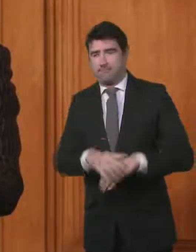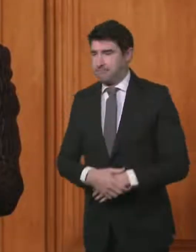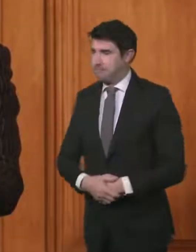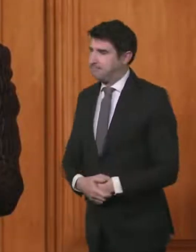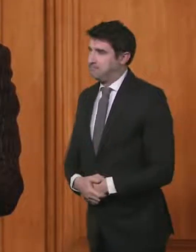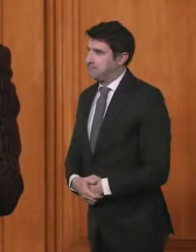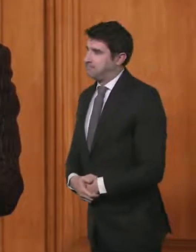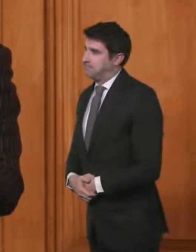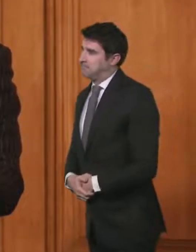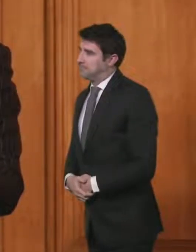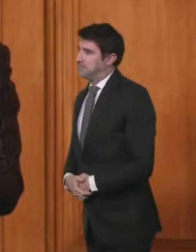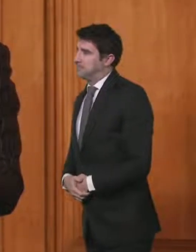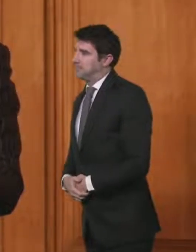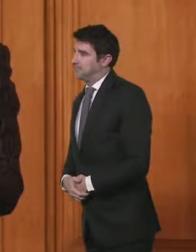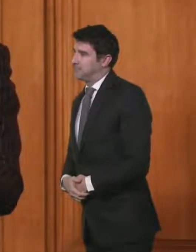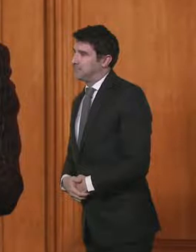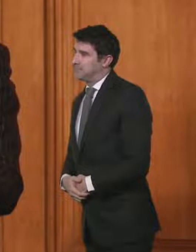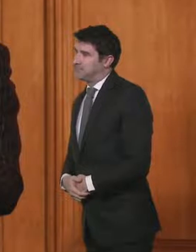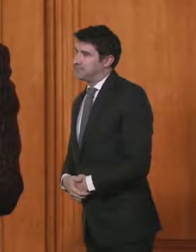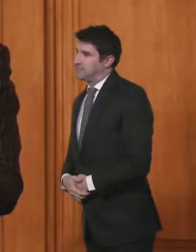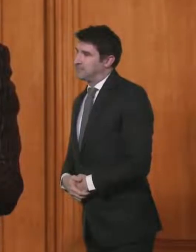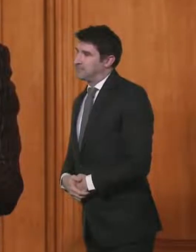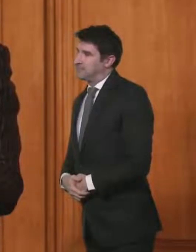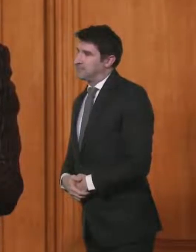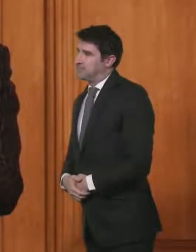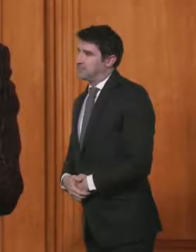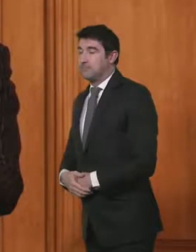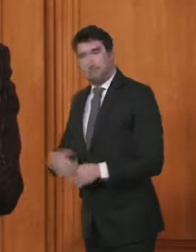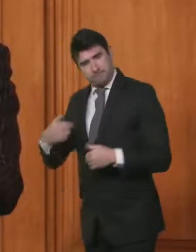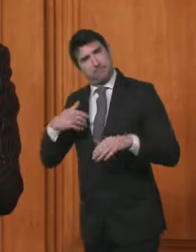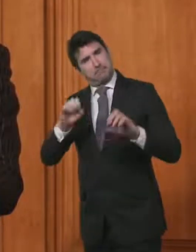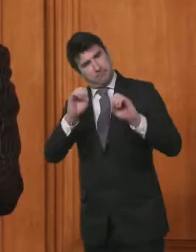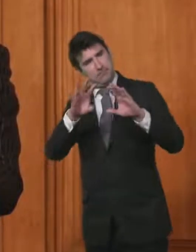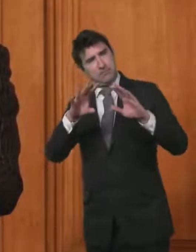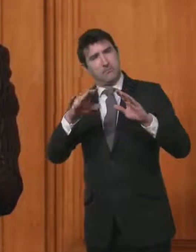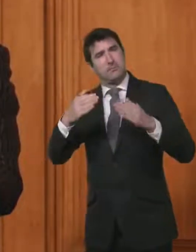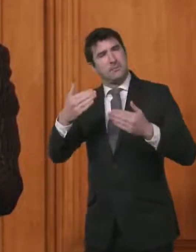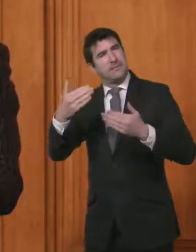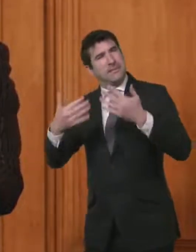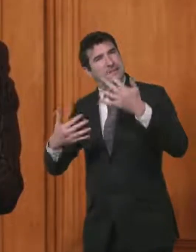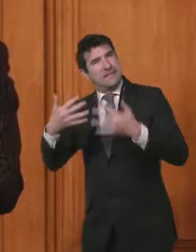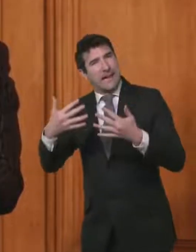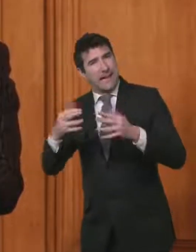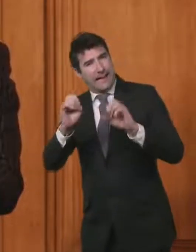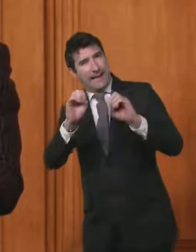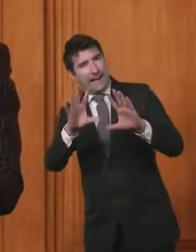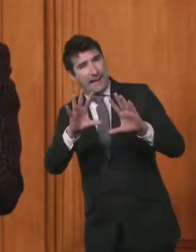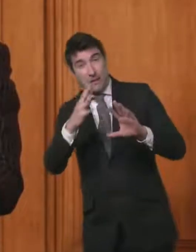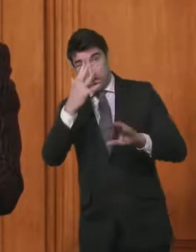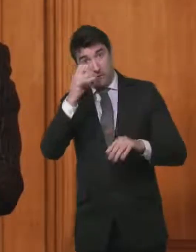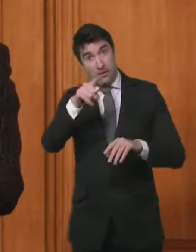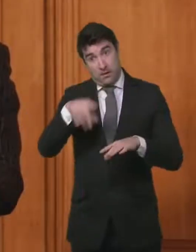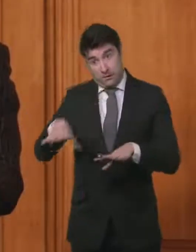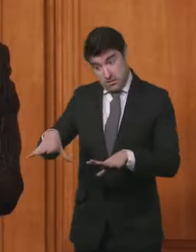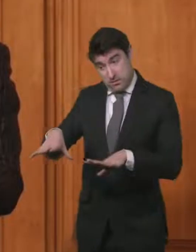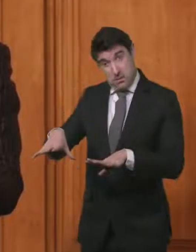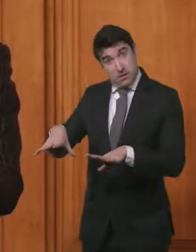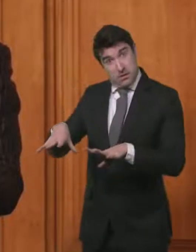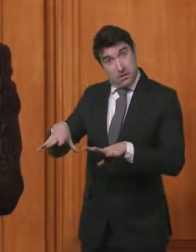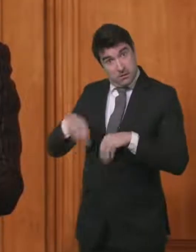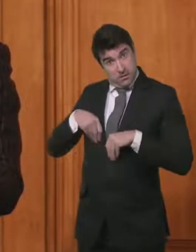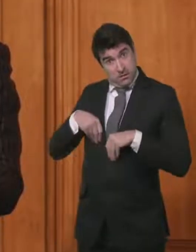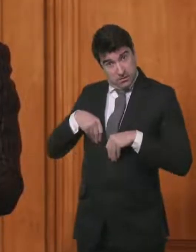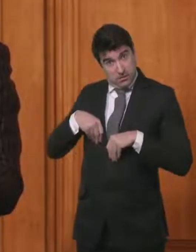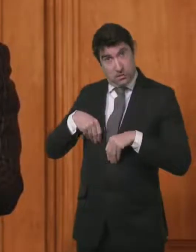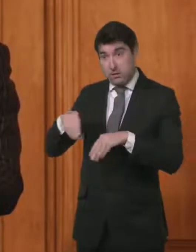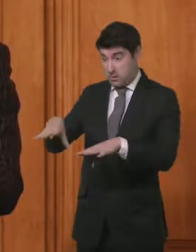that always remember, please, that infections happen and then they are reflected in the statistics